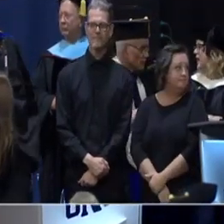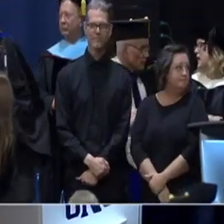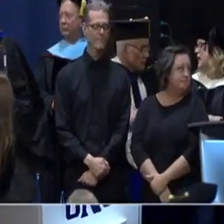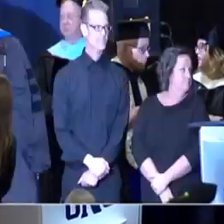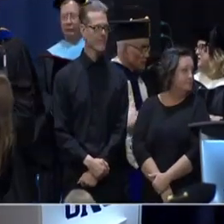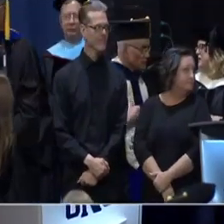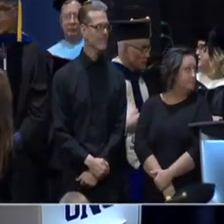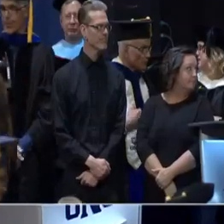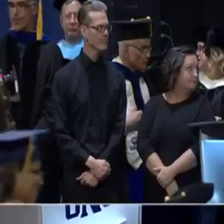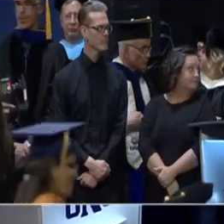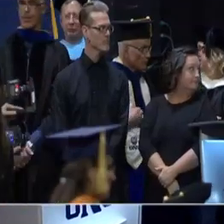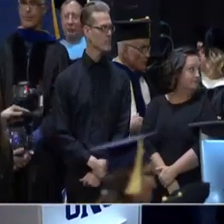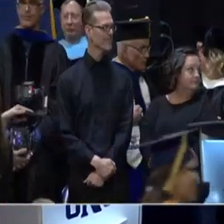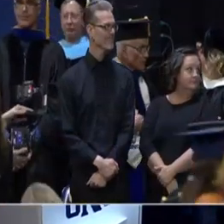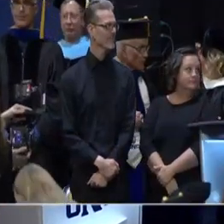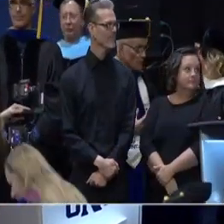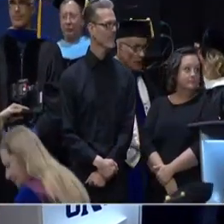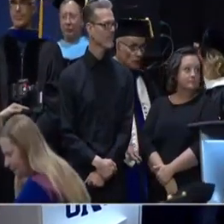Yeah, you're good.